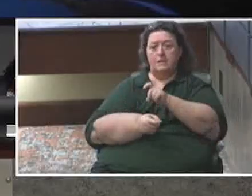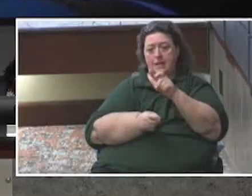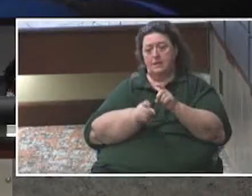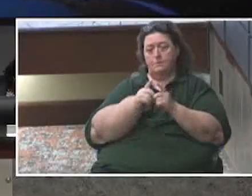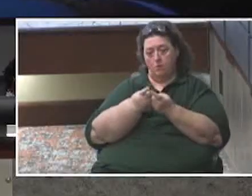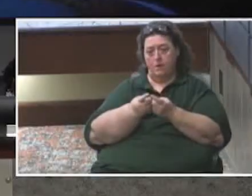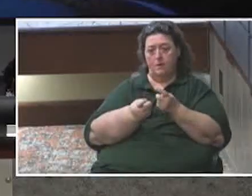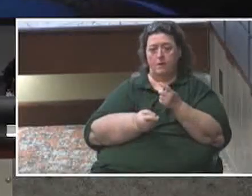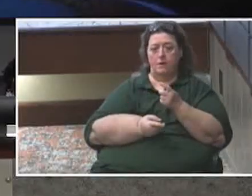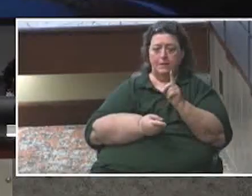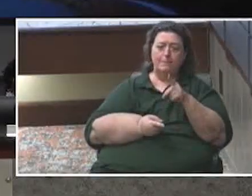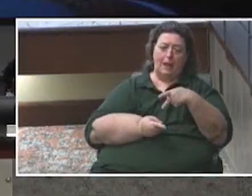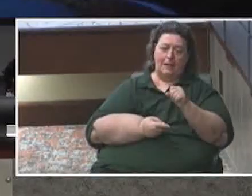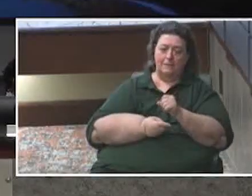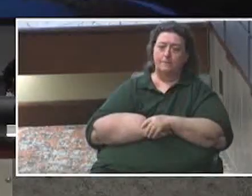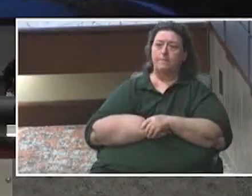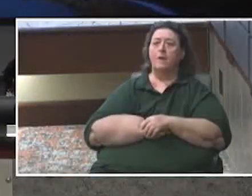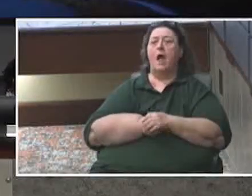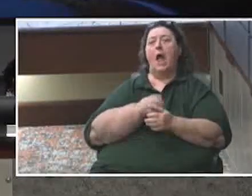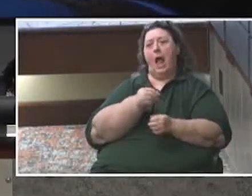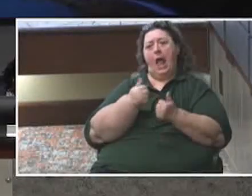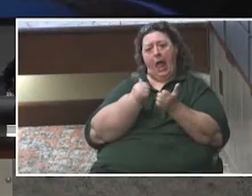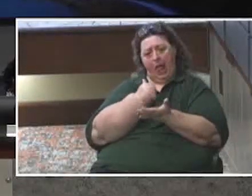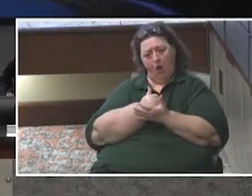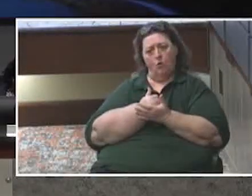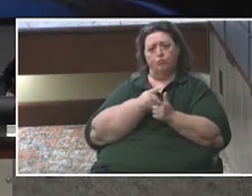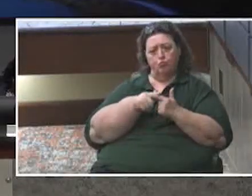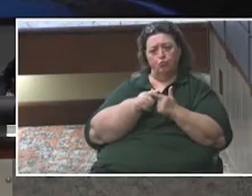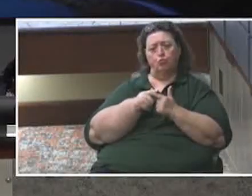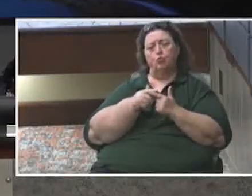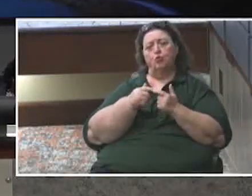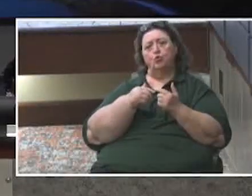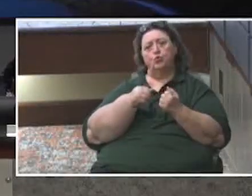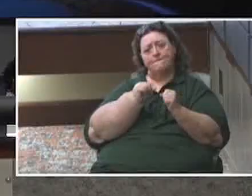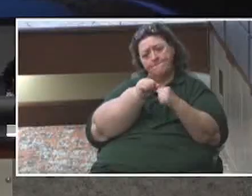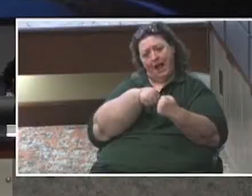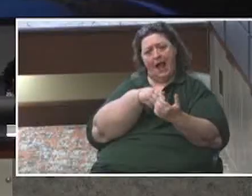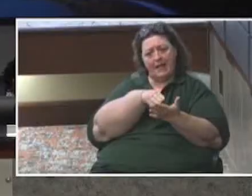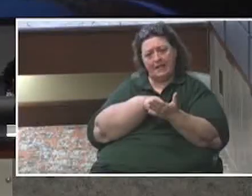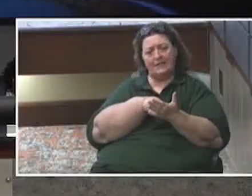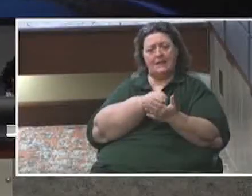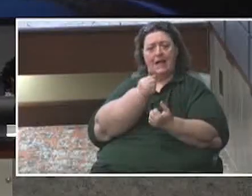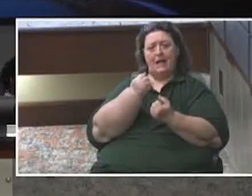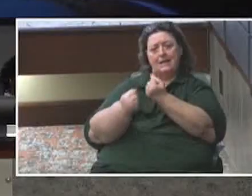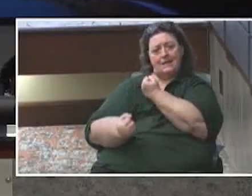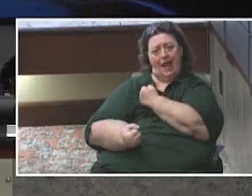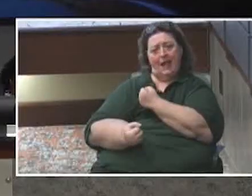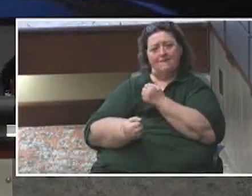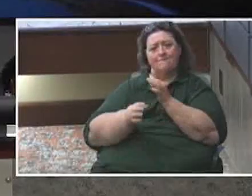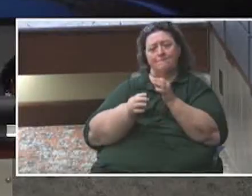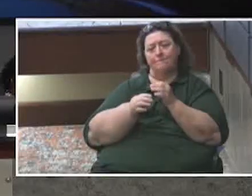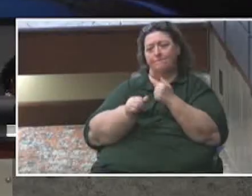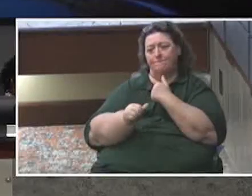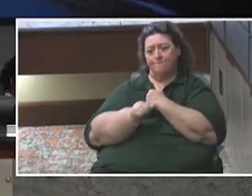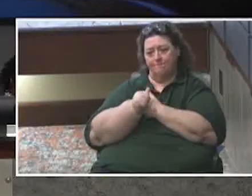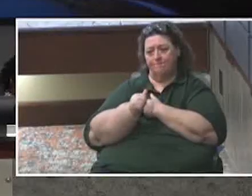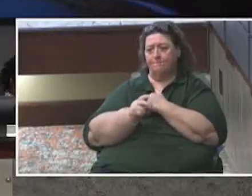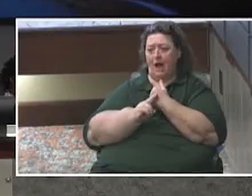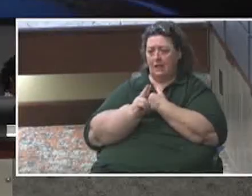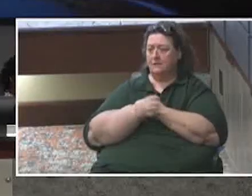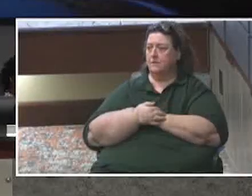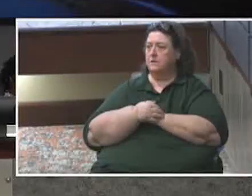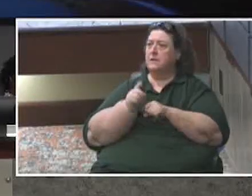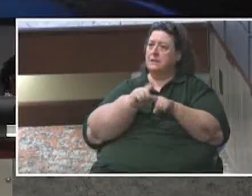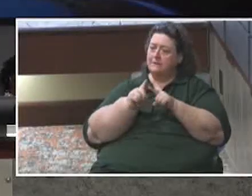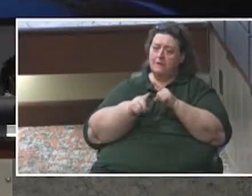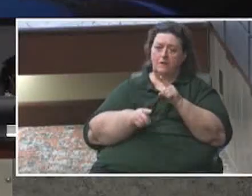Safety, and others to combat gang violence and enhance public safety. In the last grant cycle, TAG enforcement units reported 77 documented